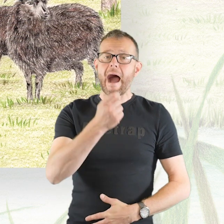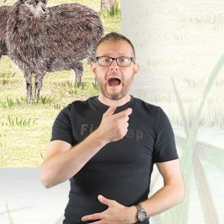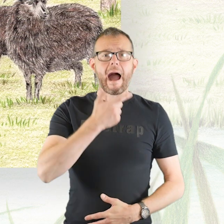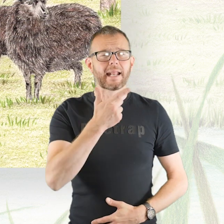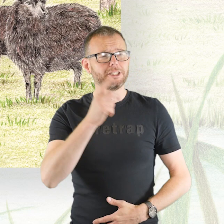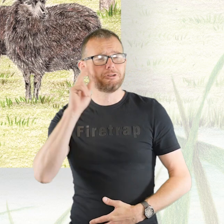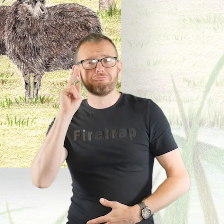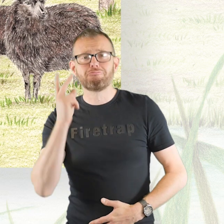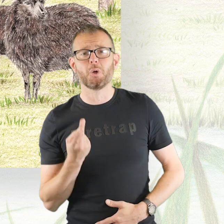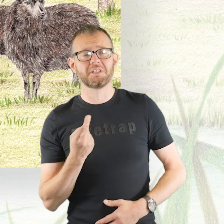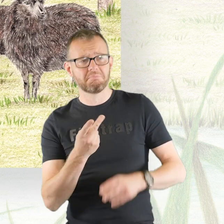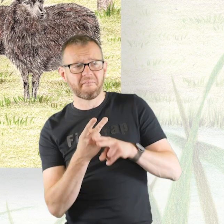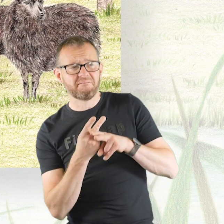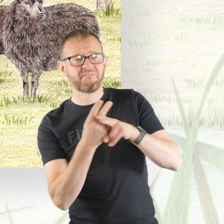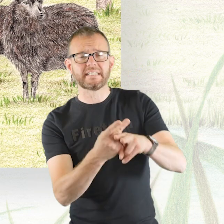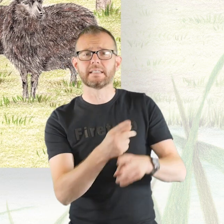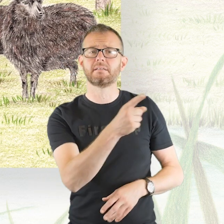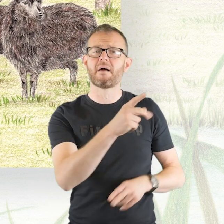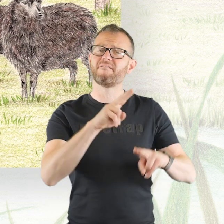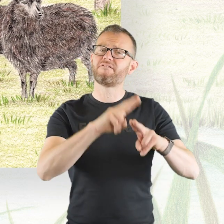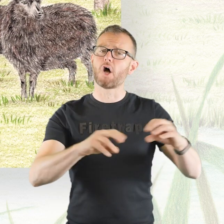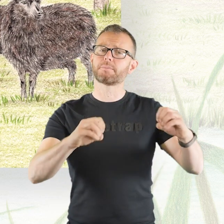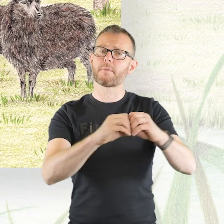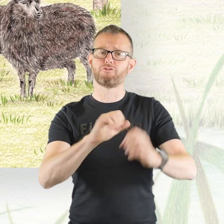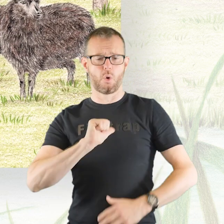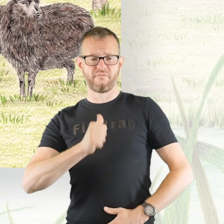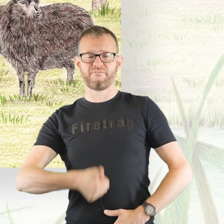Alex and Rosie visited Foxborough Farm.